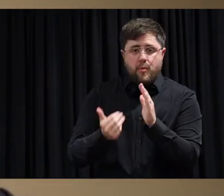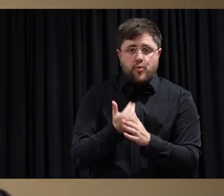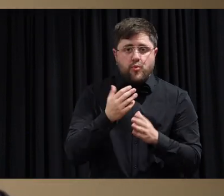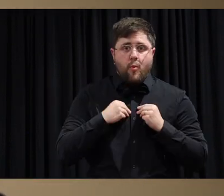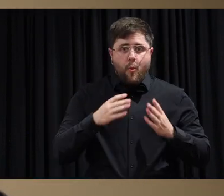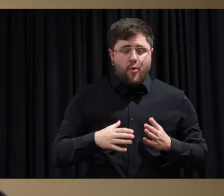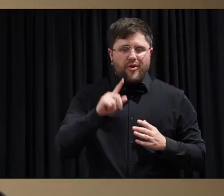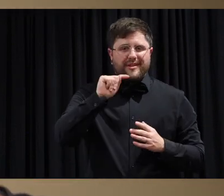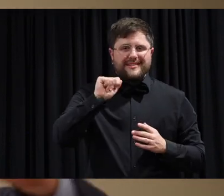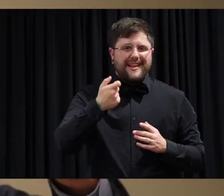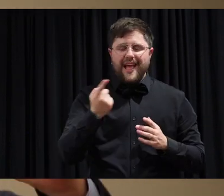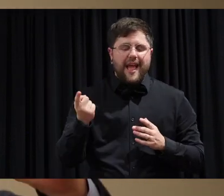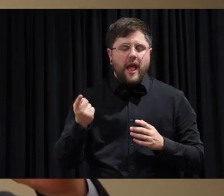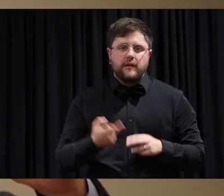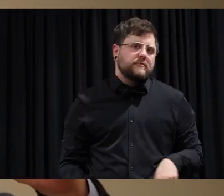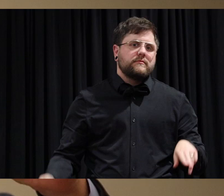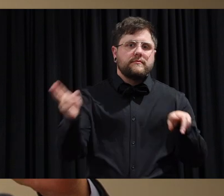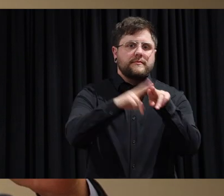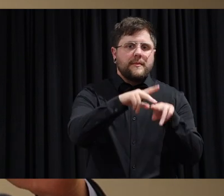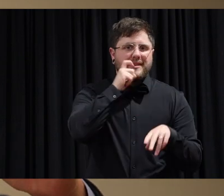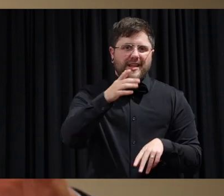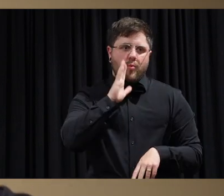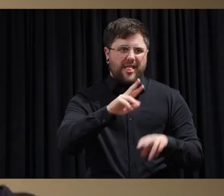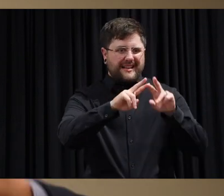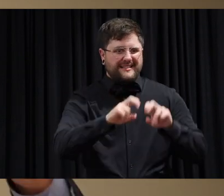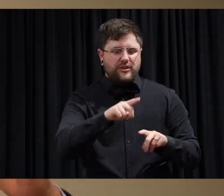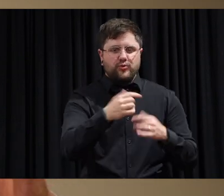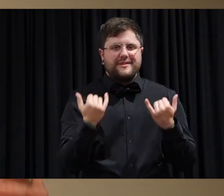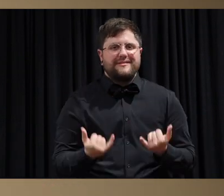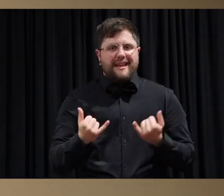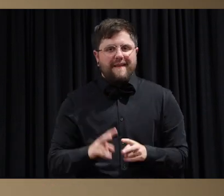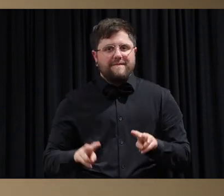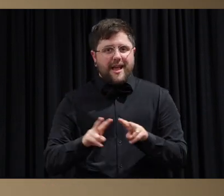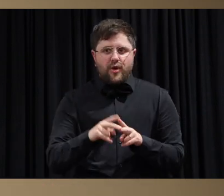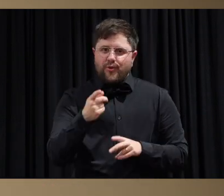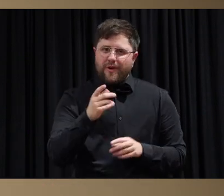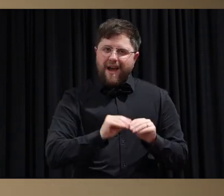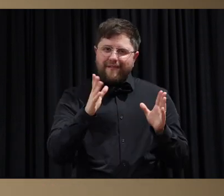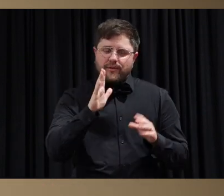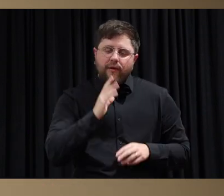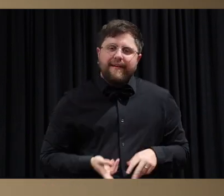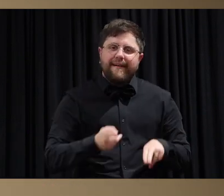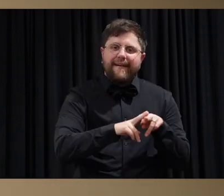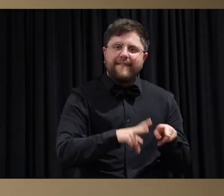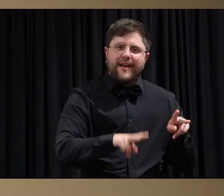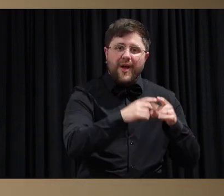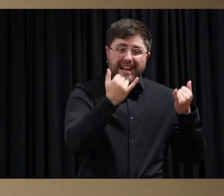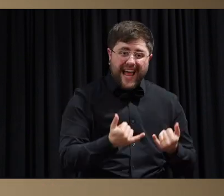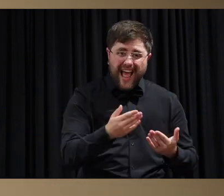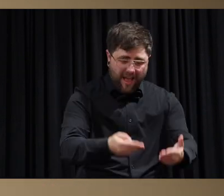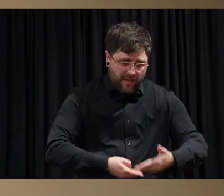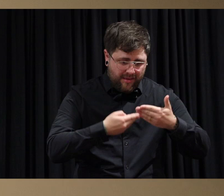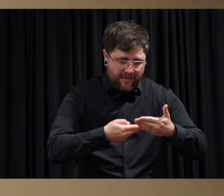Yeah. They reassess you at today's value, and if that property appreciated a lot, now you got a tax bill that maybe you can't pay,